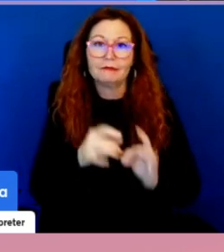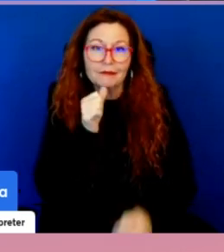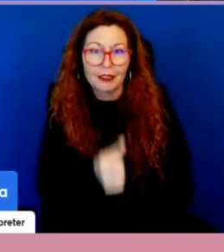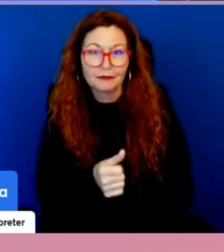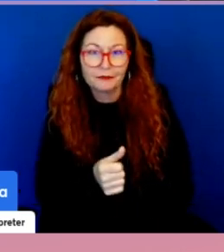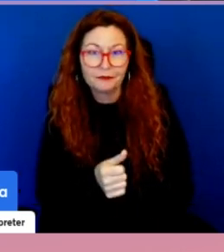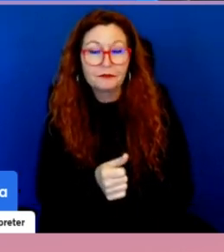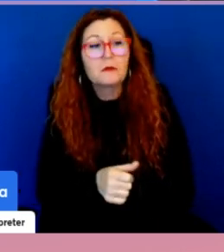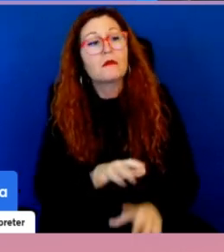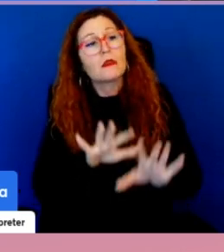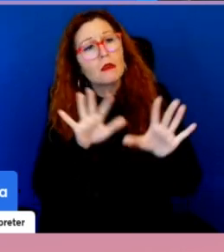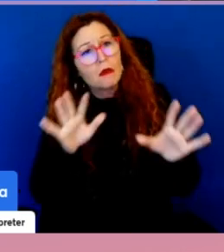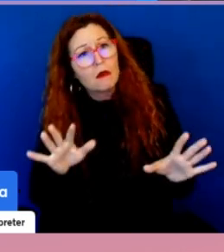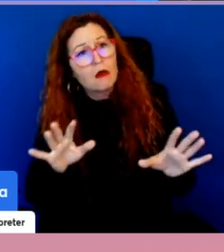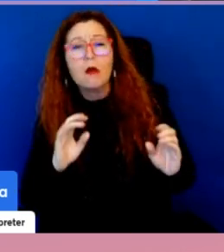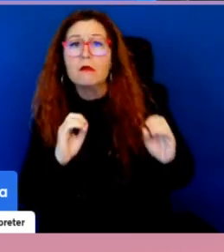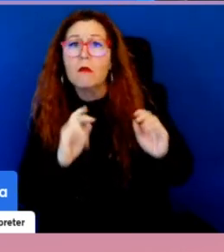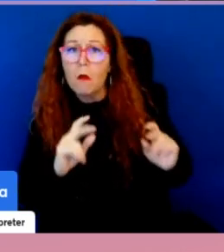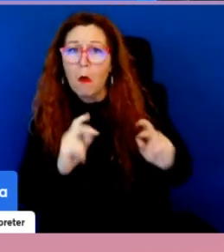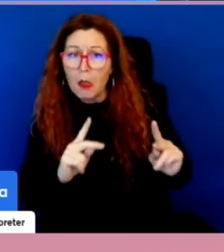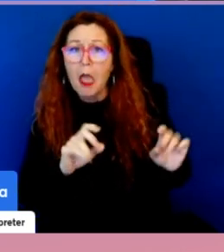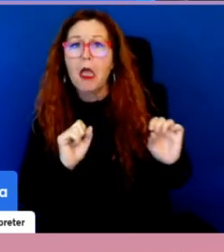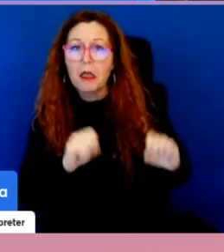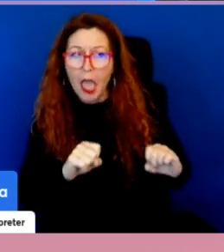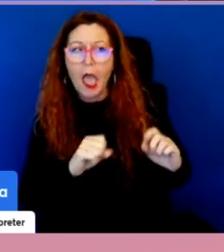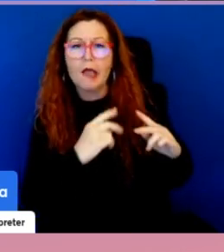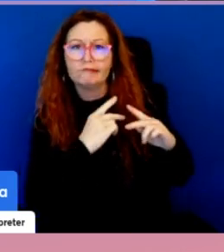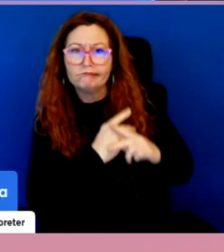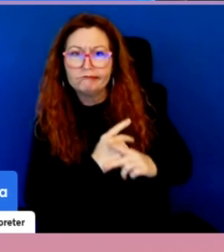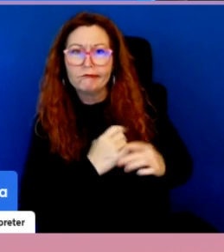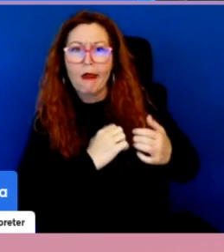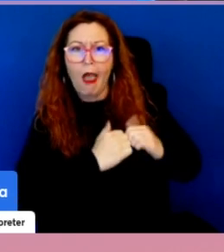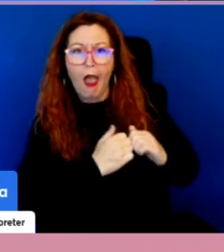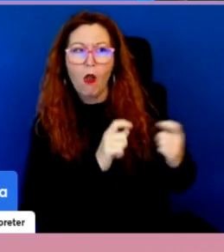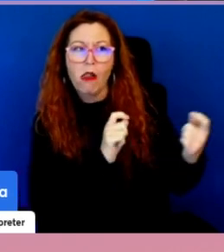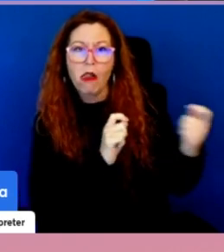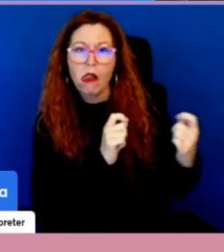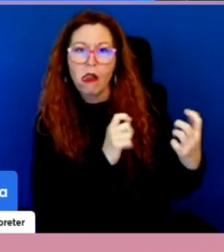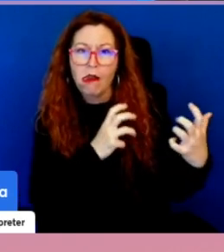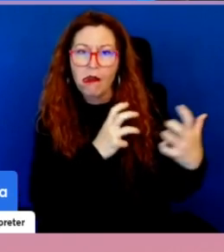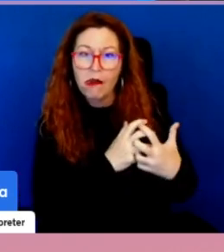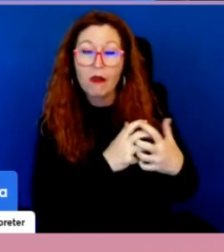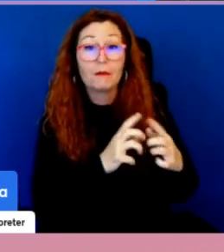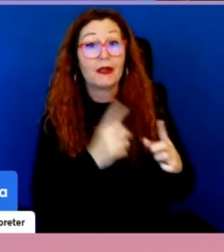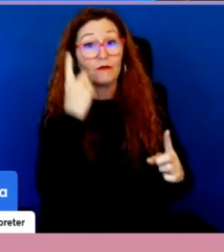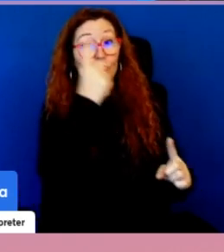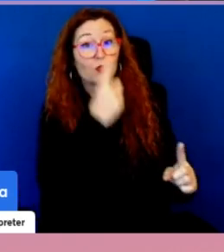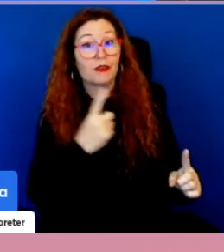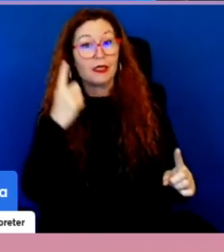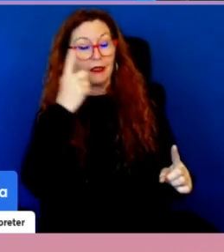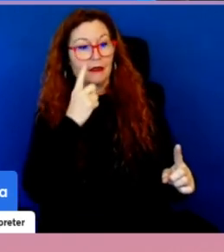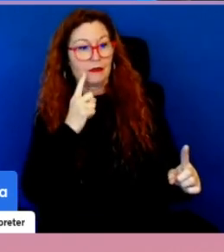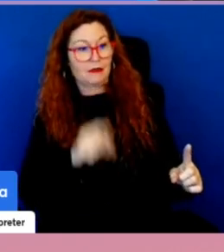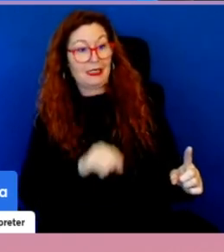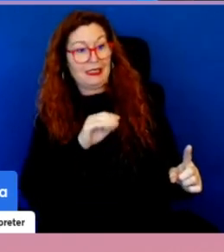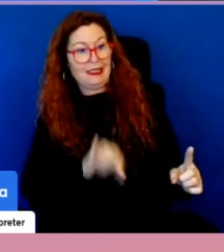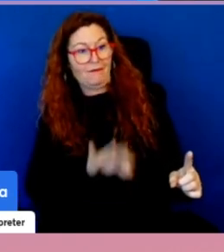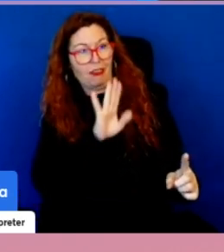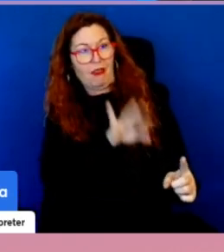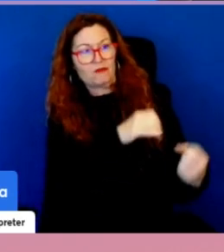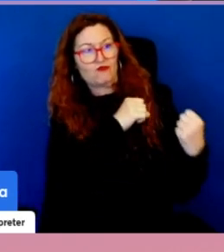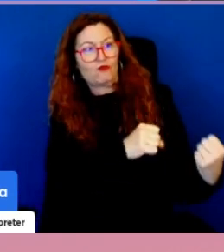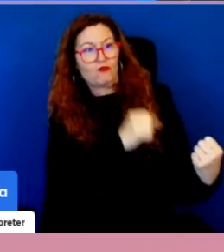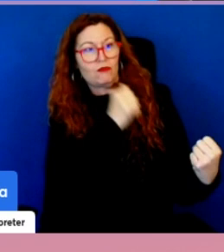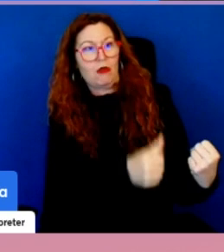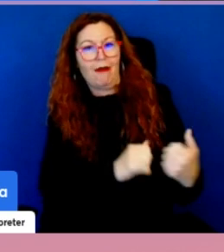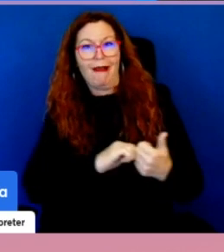of the world, but it shapes how they're going to approach some of the things they want to do. And one of the things they want